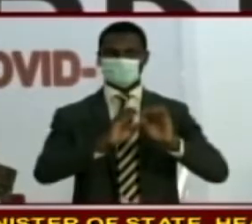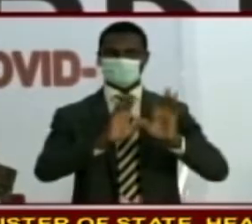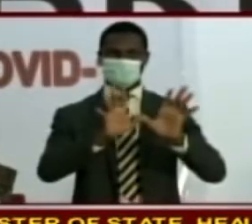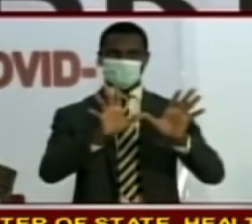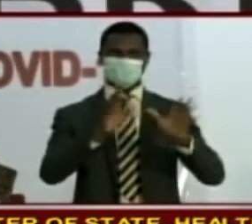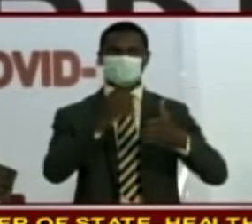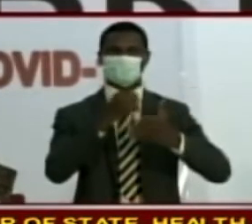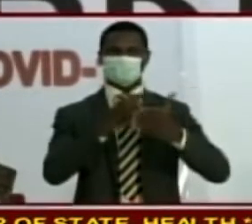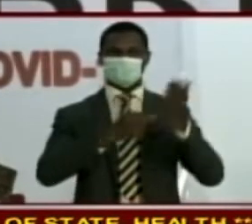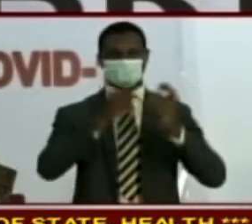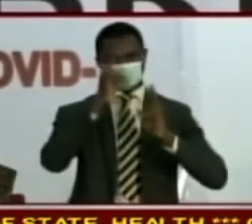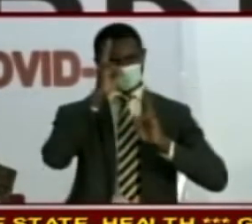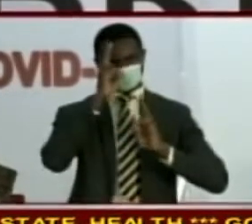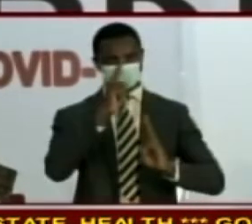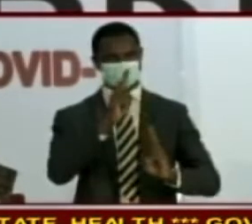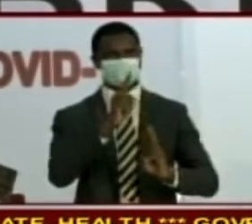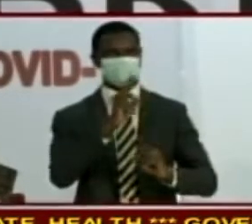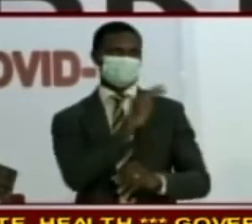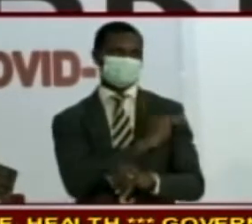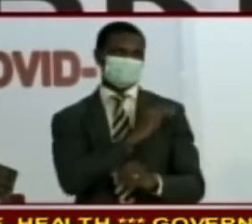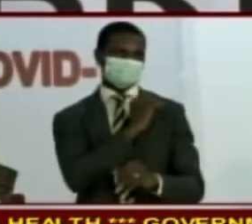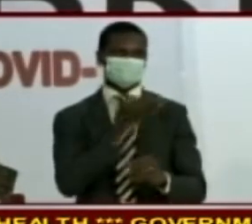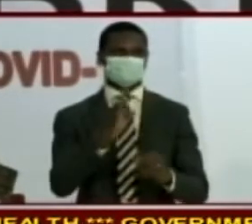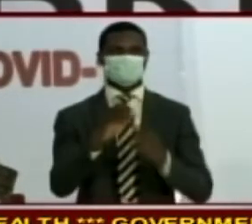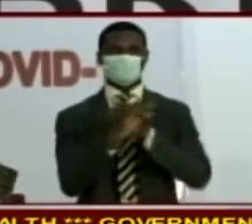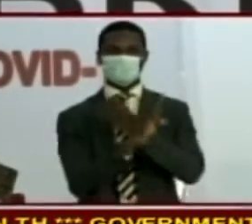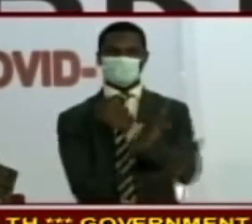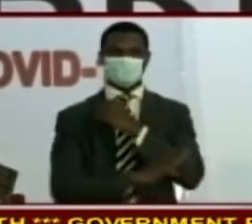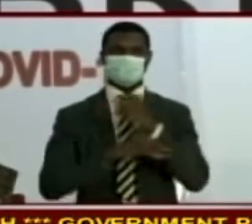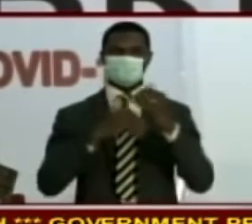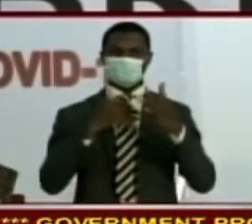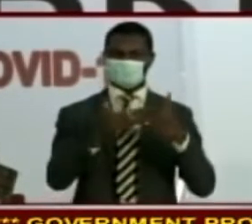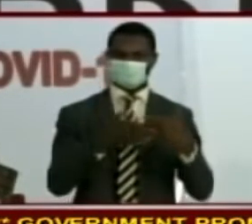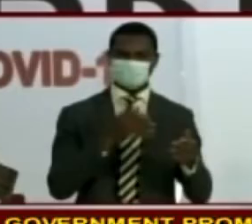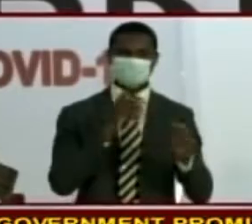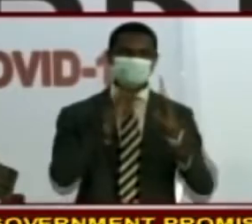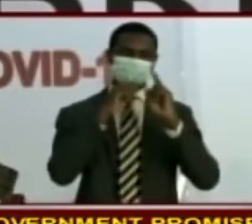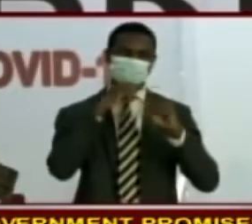Honorable Minister of Foreign Affairs said with regards to